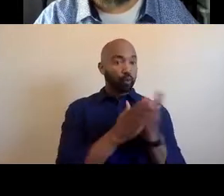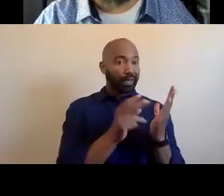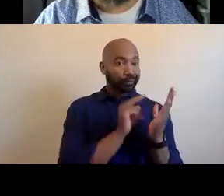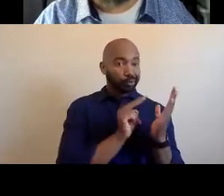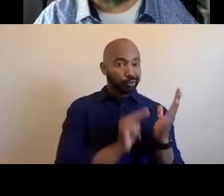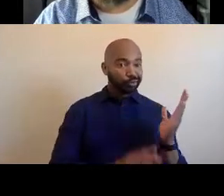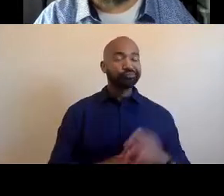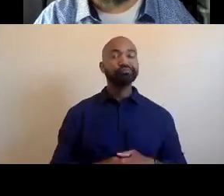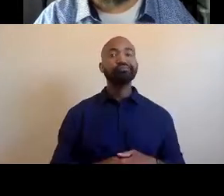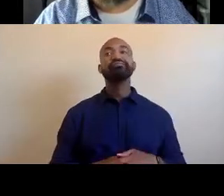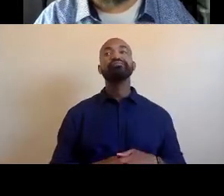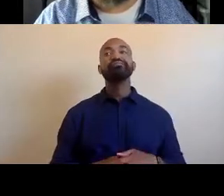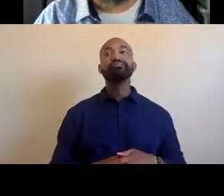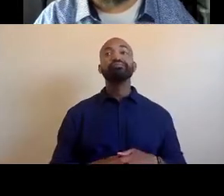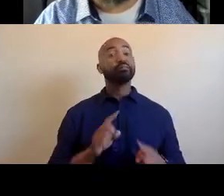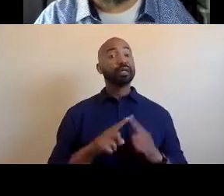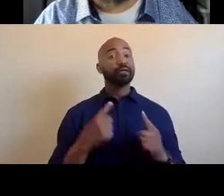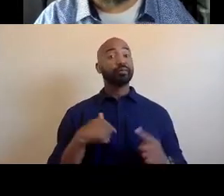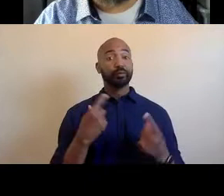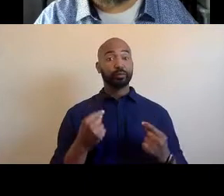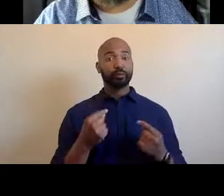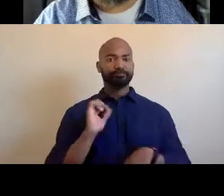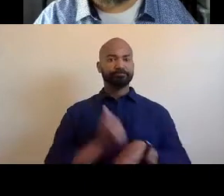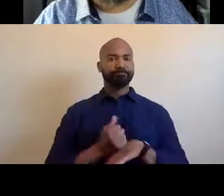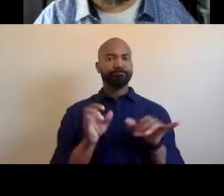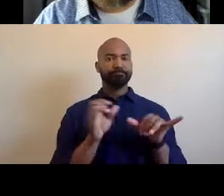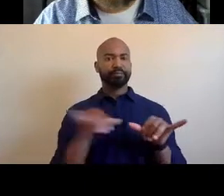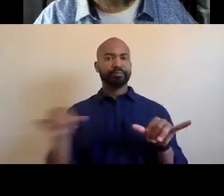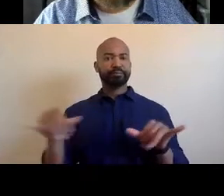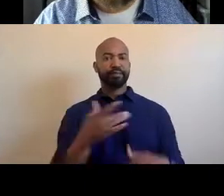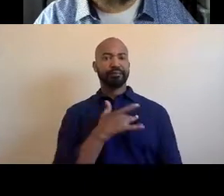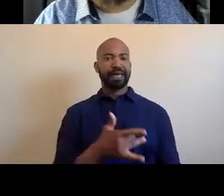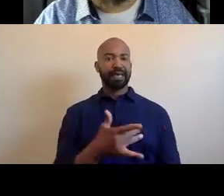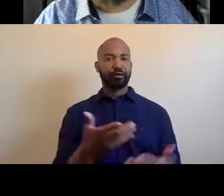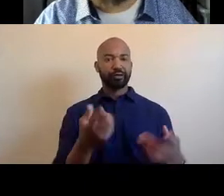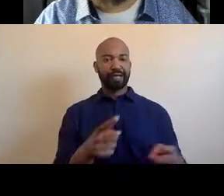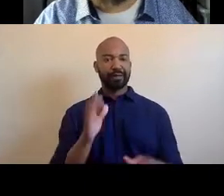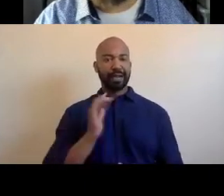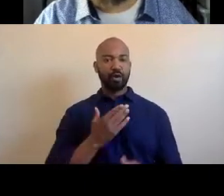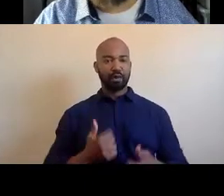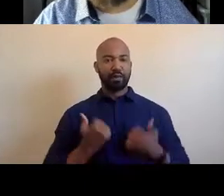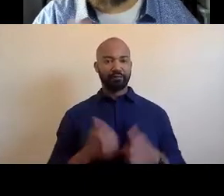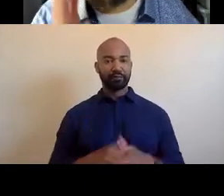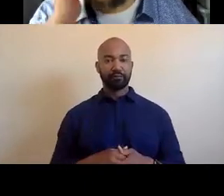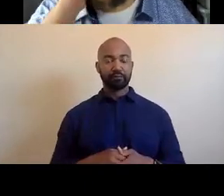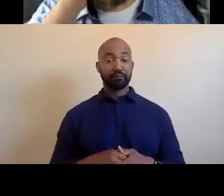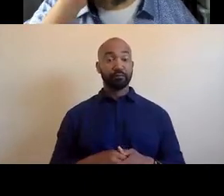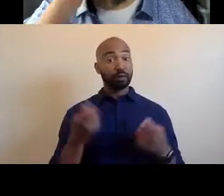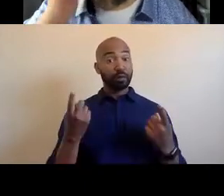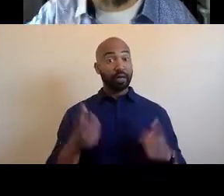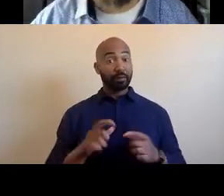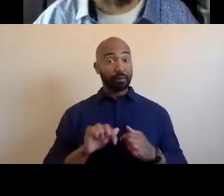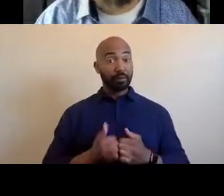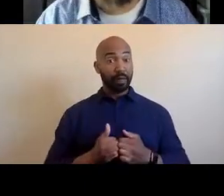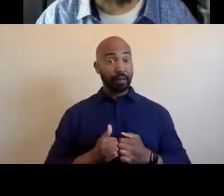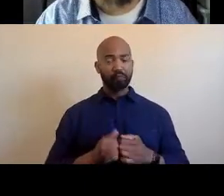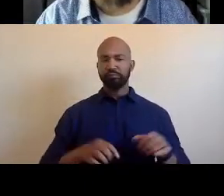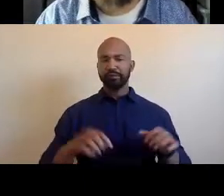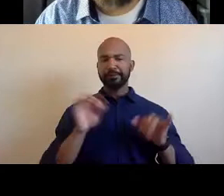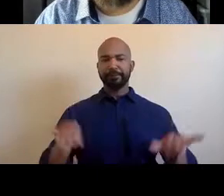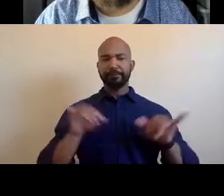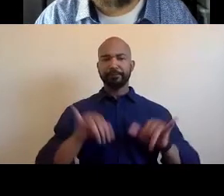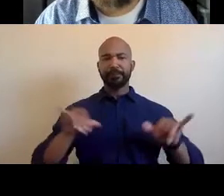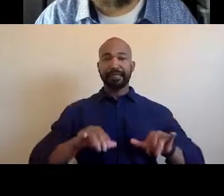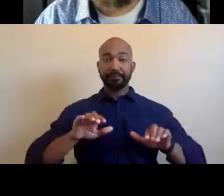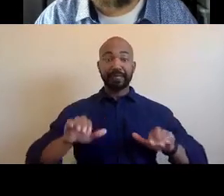we create patterns in our life, and those patterns persist if we keep doing the same thing, researchers